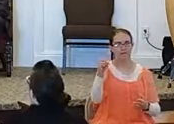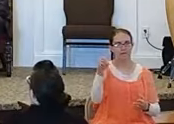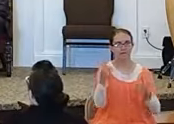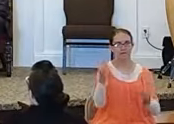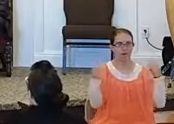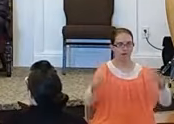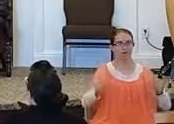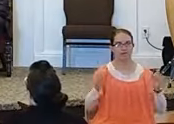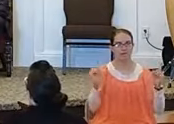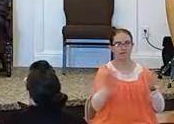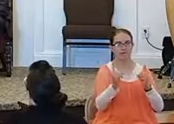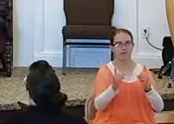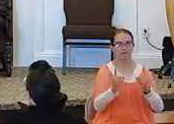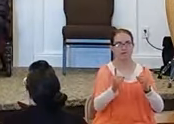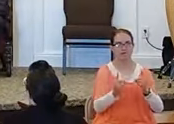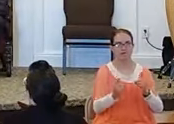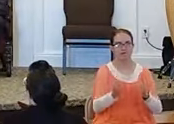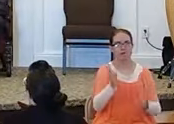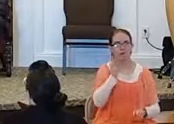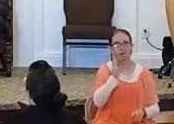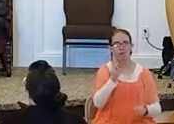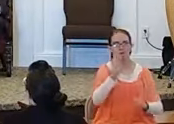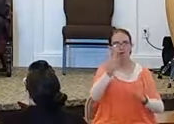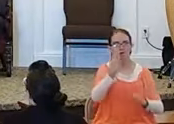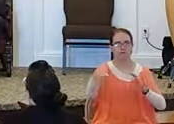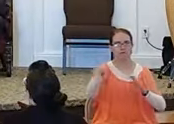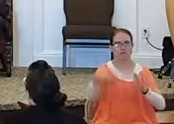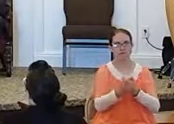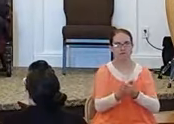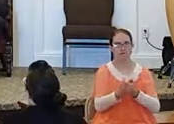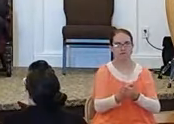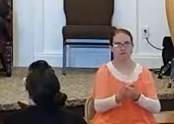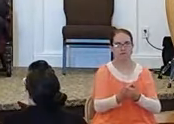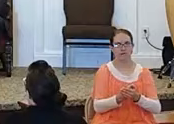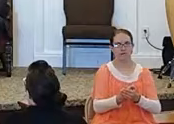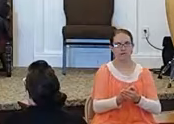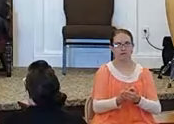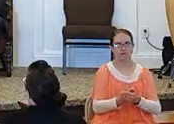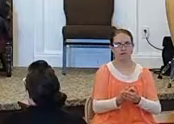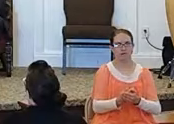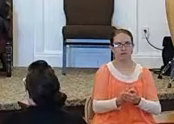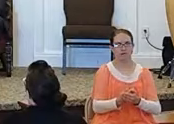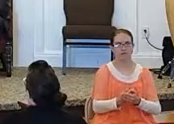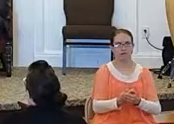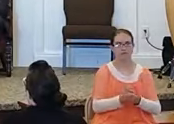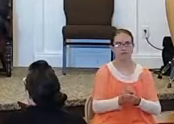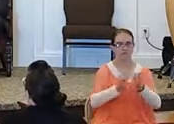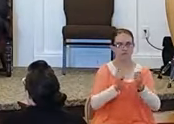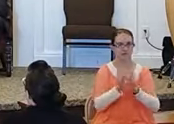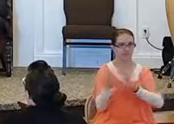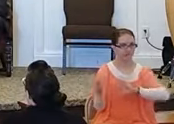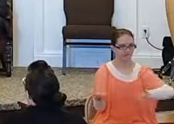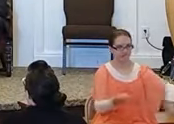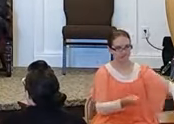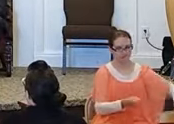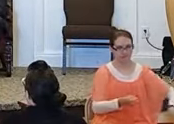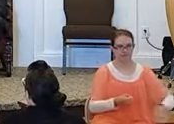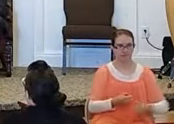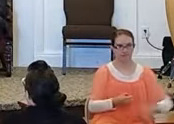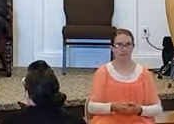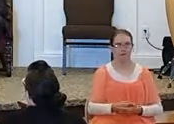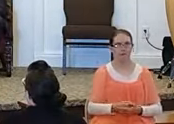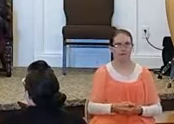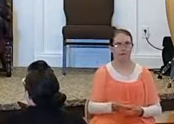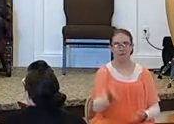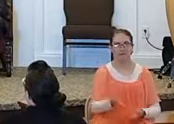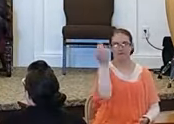come in contact with him, he will completely forgive and dissolve all of that. Yes. That